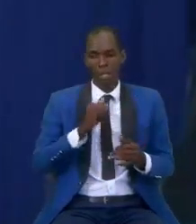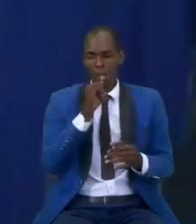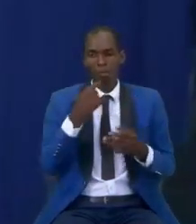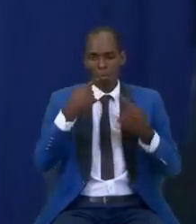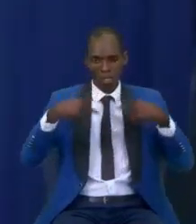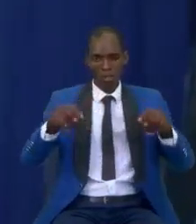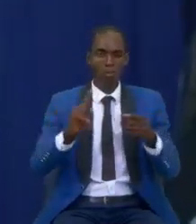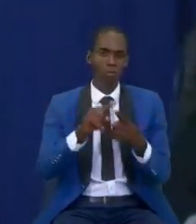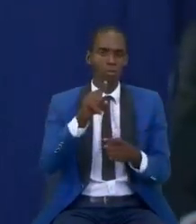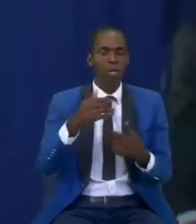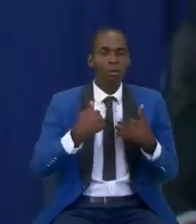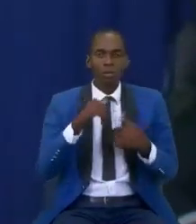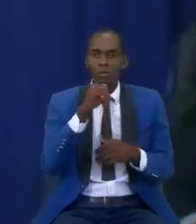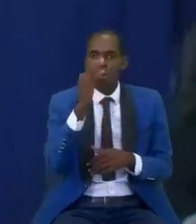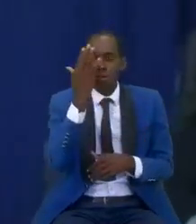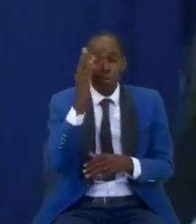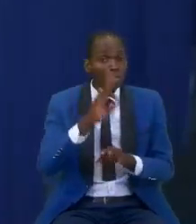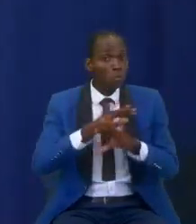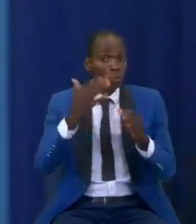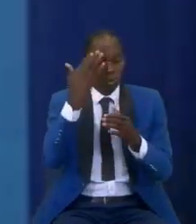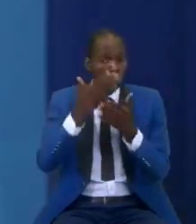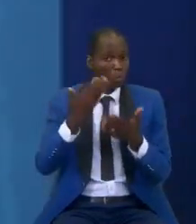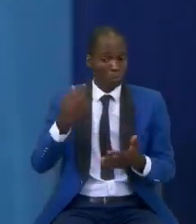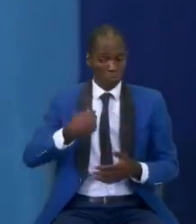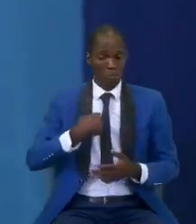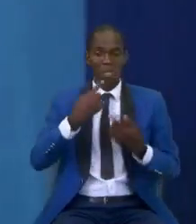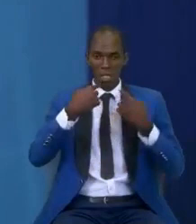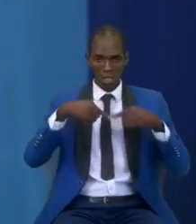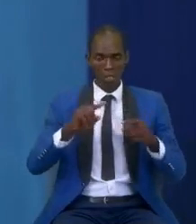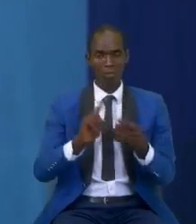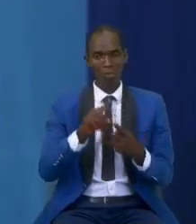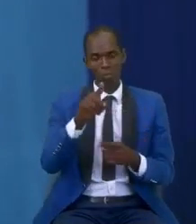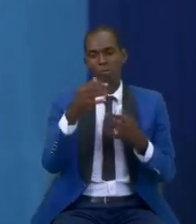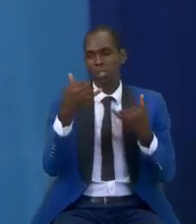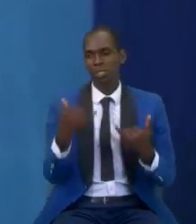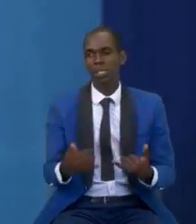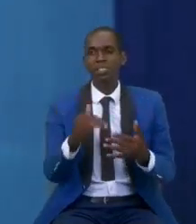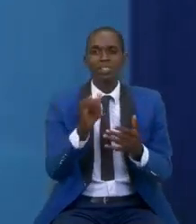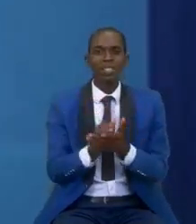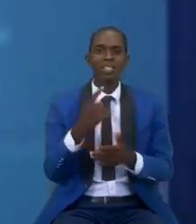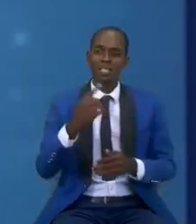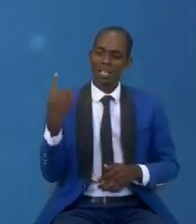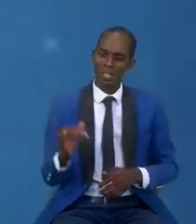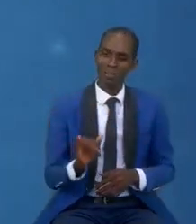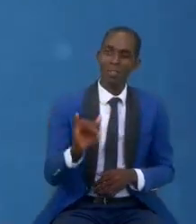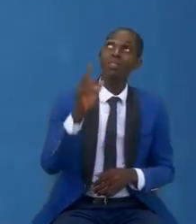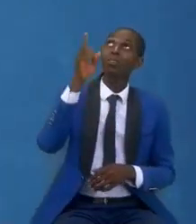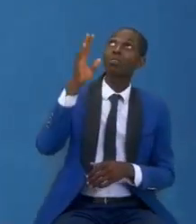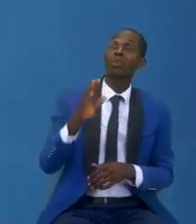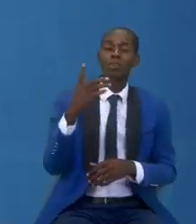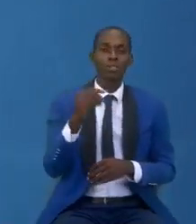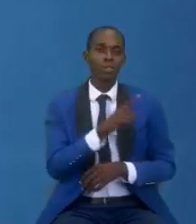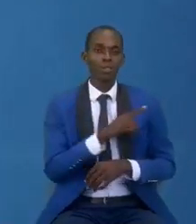declaring to you now, that the everlasting God, the Lord, the creator of the ends of the earth, it says, he